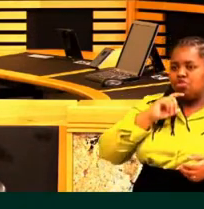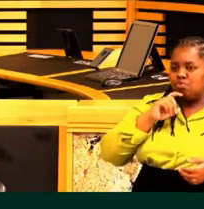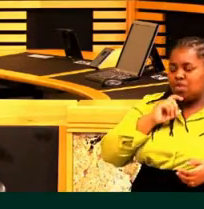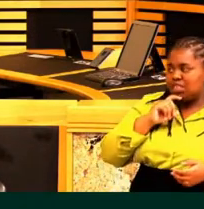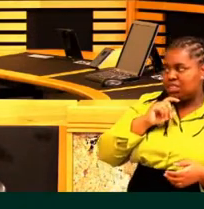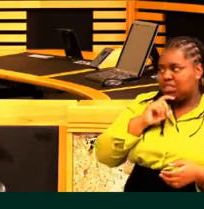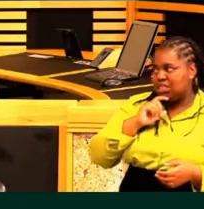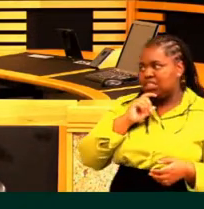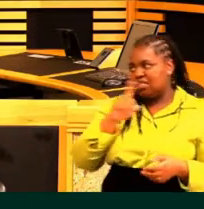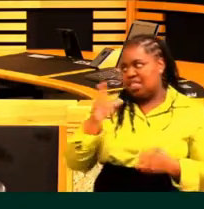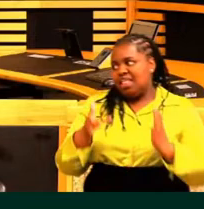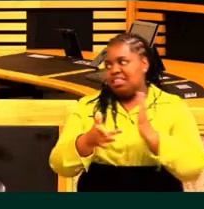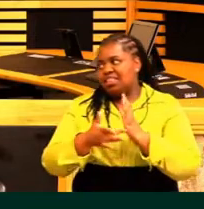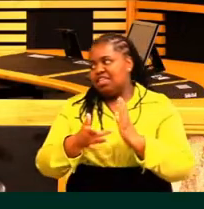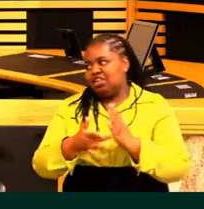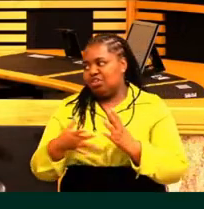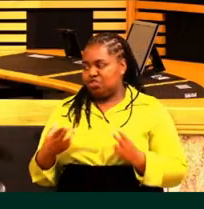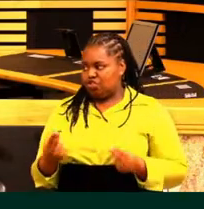technology